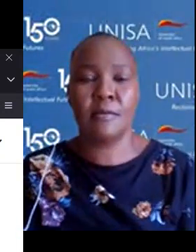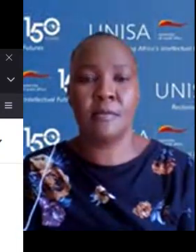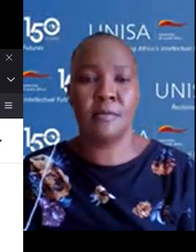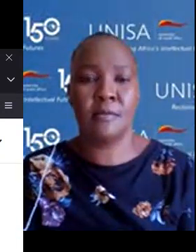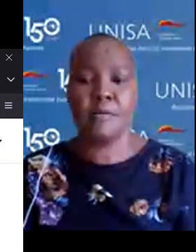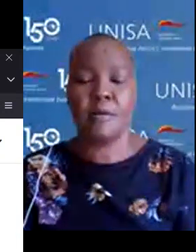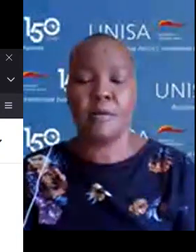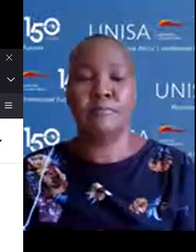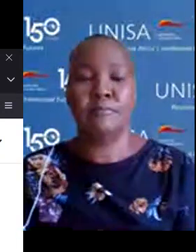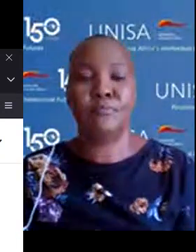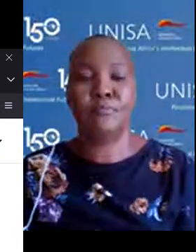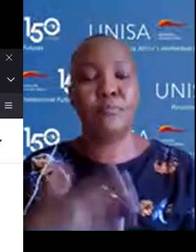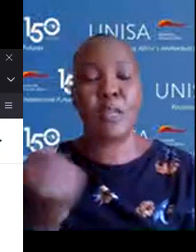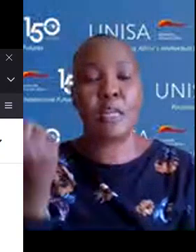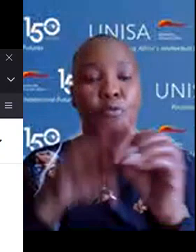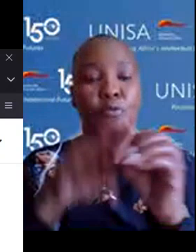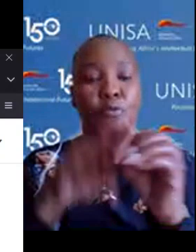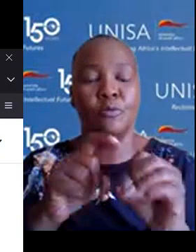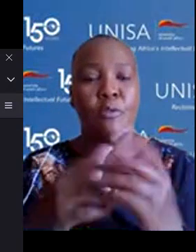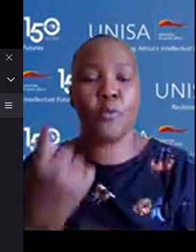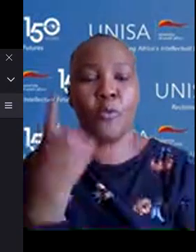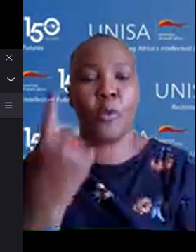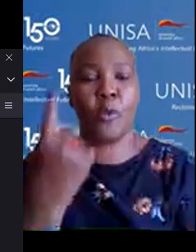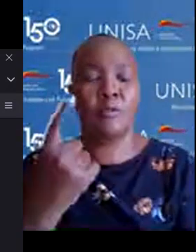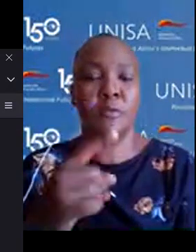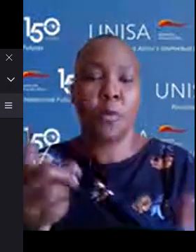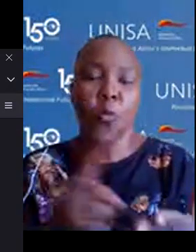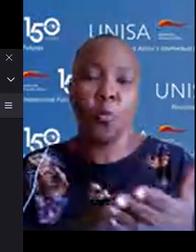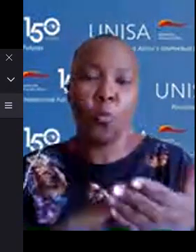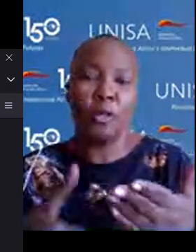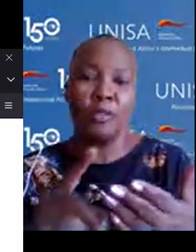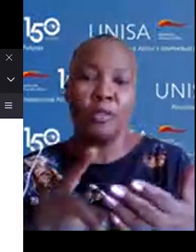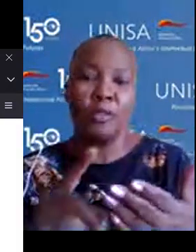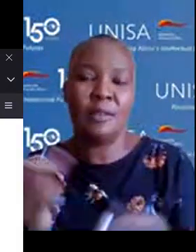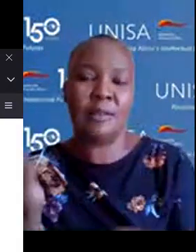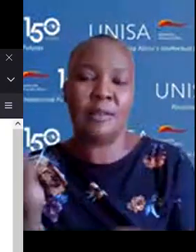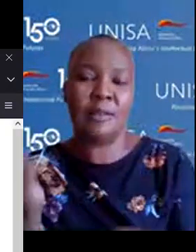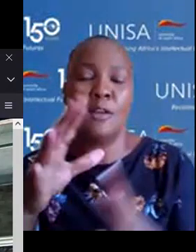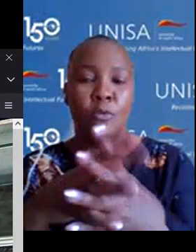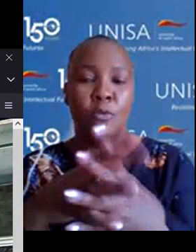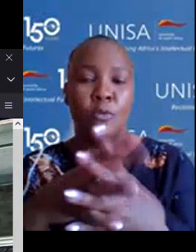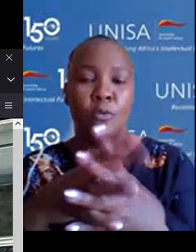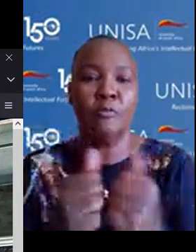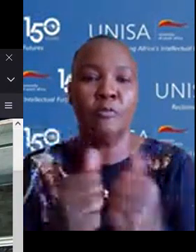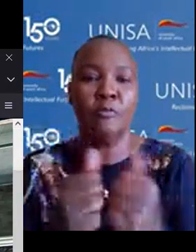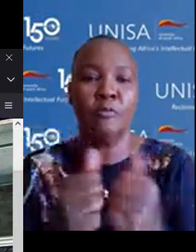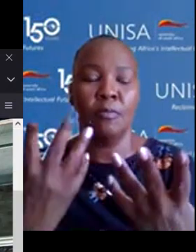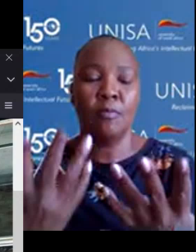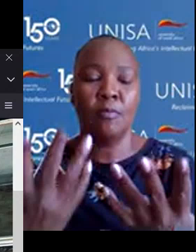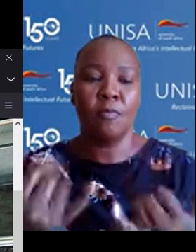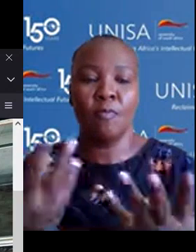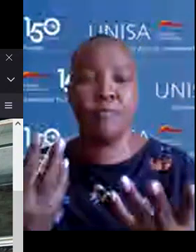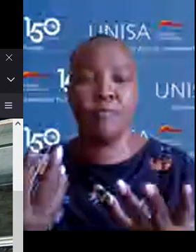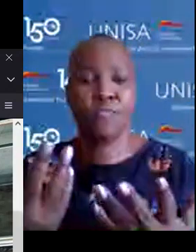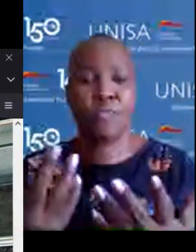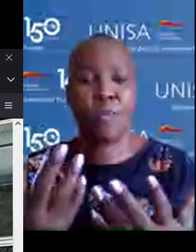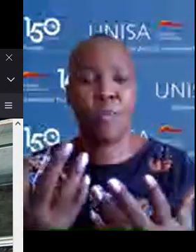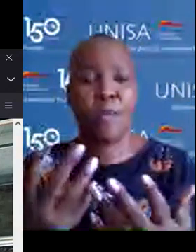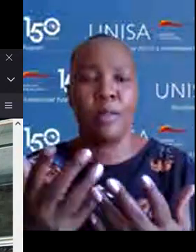you want to join, for instance, one of the weekday sessions, workshops, currently we are hosting them in